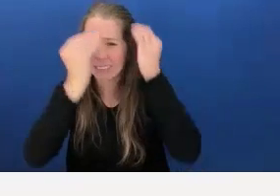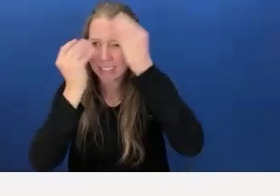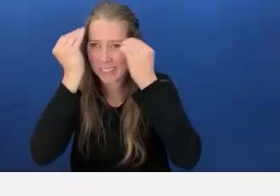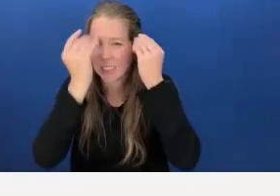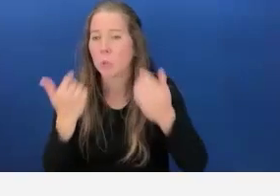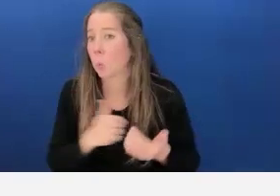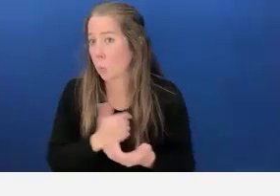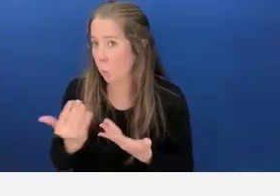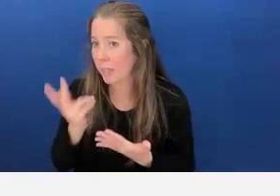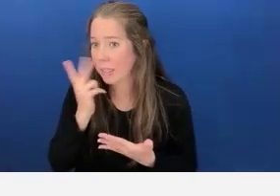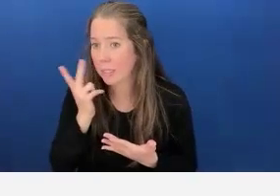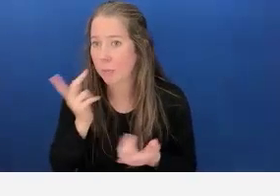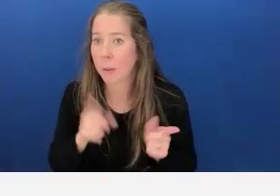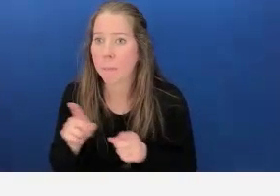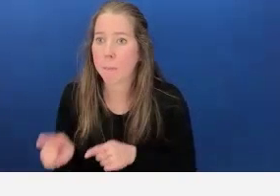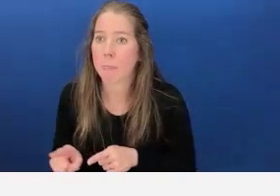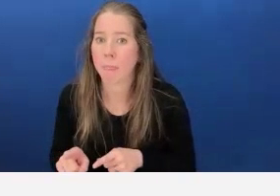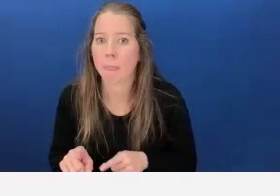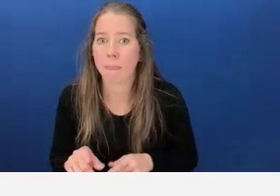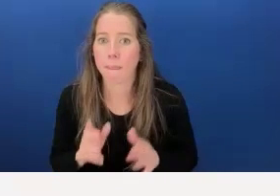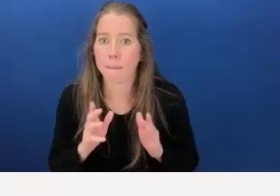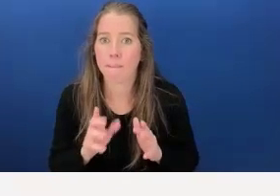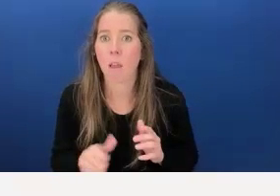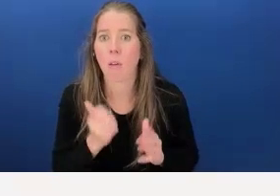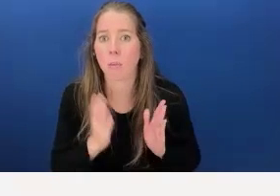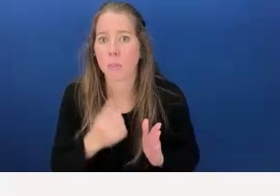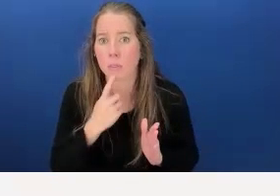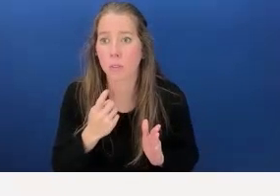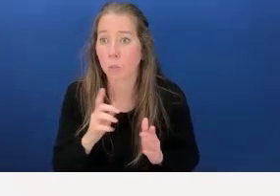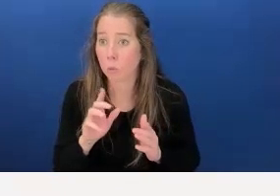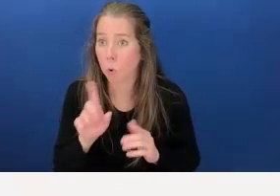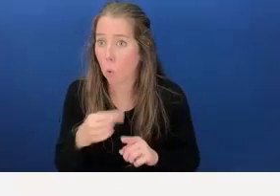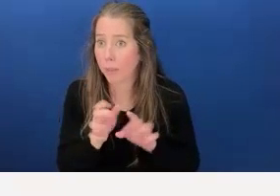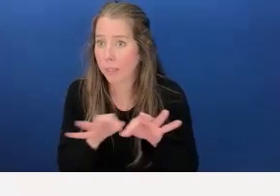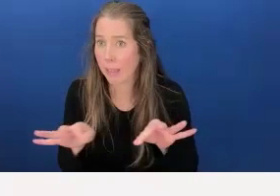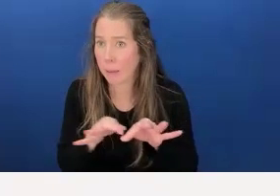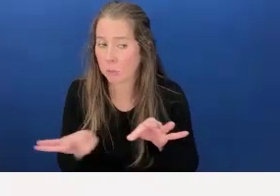wait and see. Yes. So are you only captioning videos uploaded to Studio?